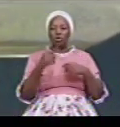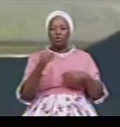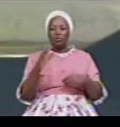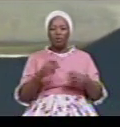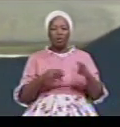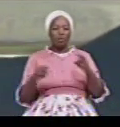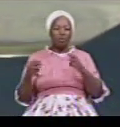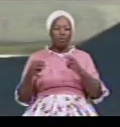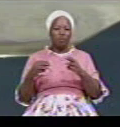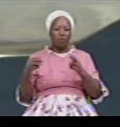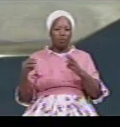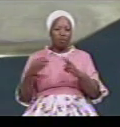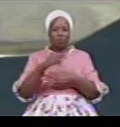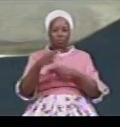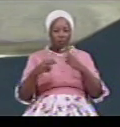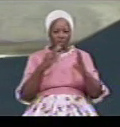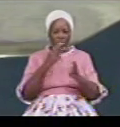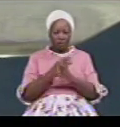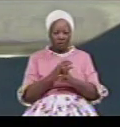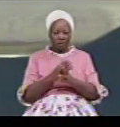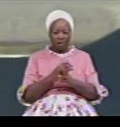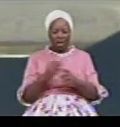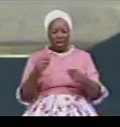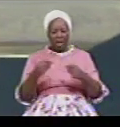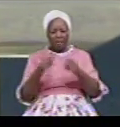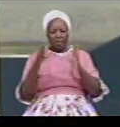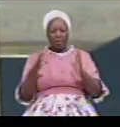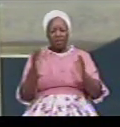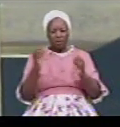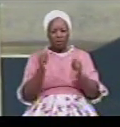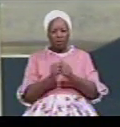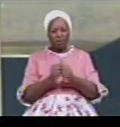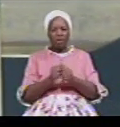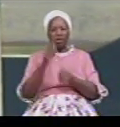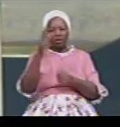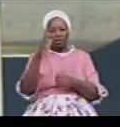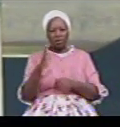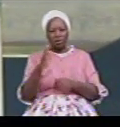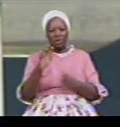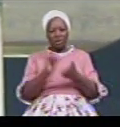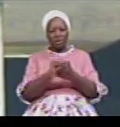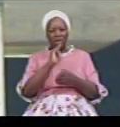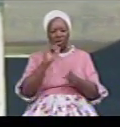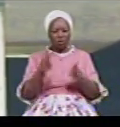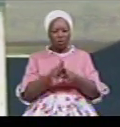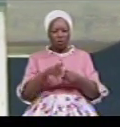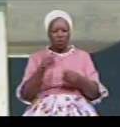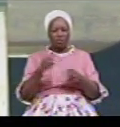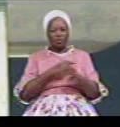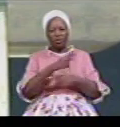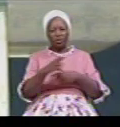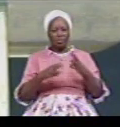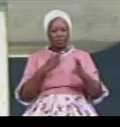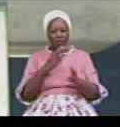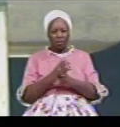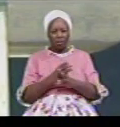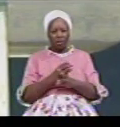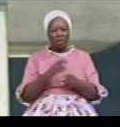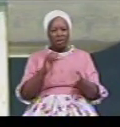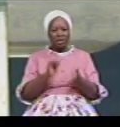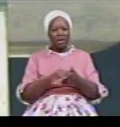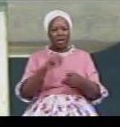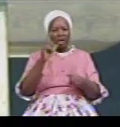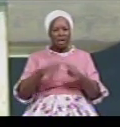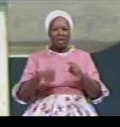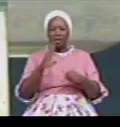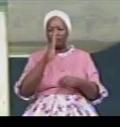enmity with God. That's also of the world. That cannot be of heaven. Heaven is